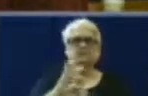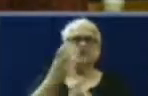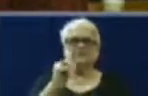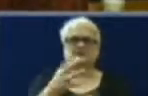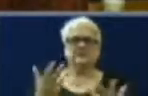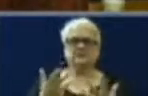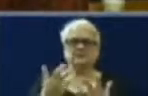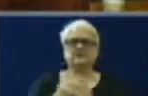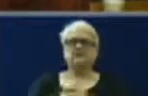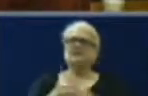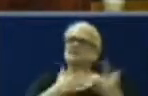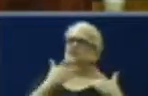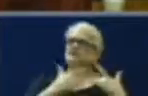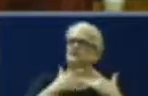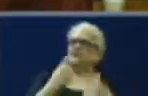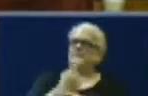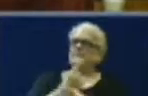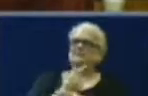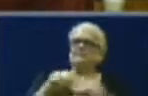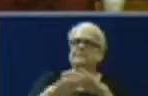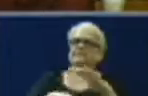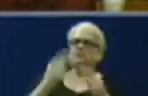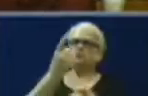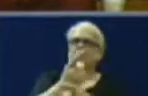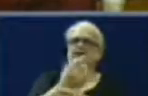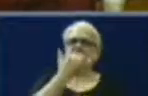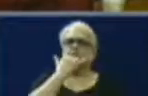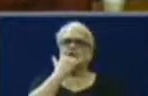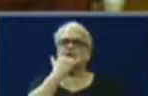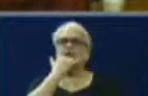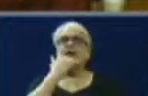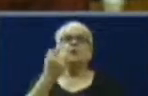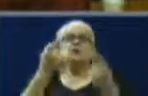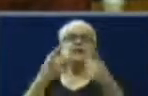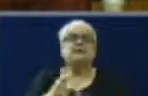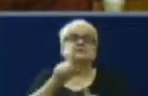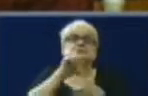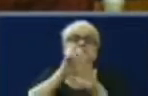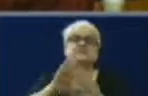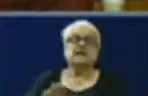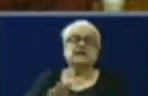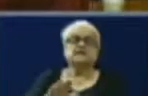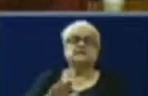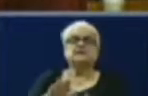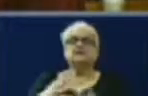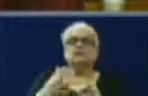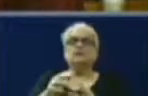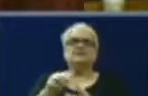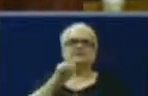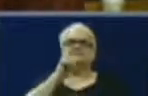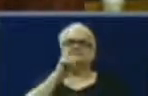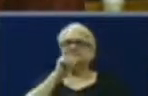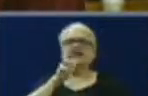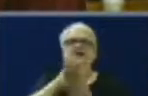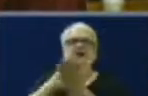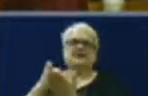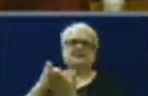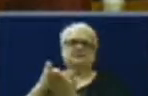right and wrong. The response is effectively silence, equivocation, or intellectual dishonesty. This is just plain